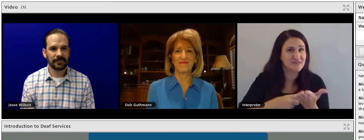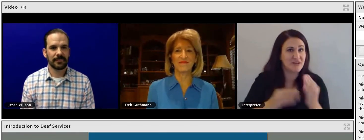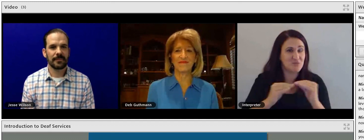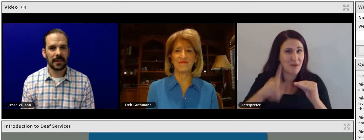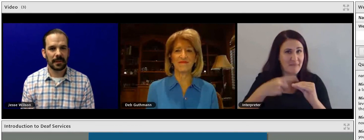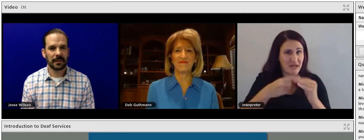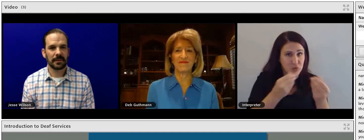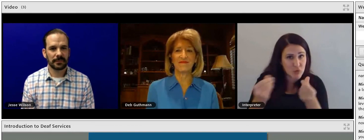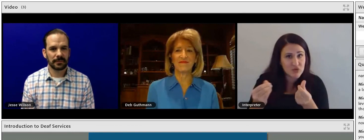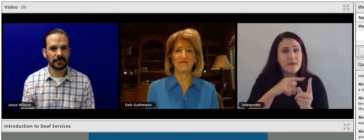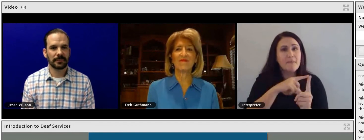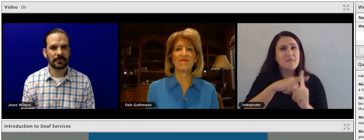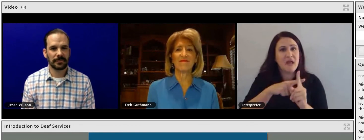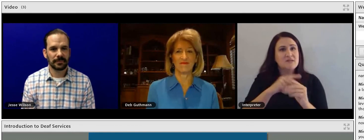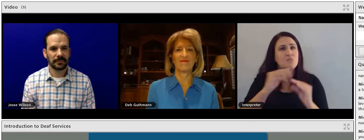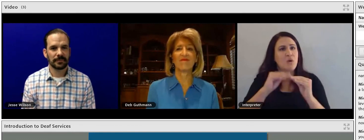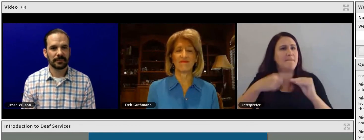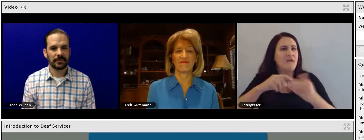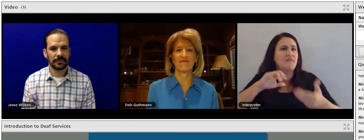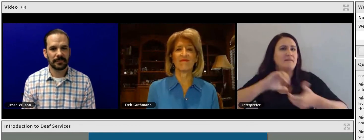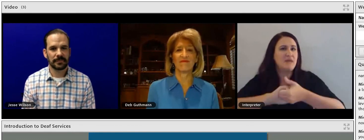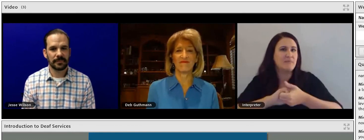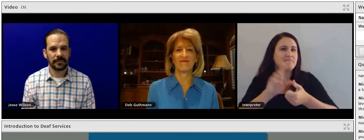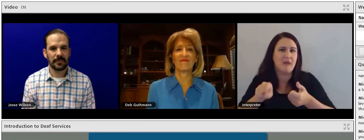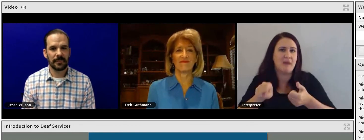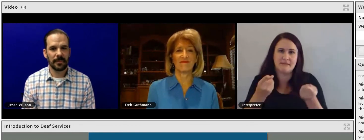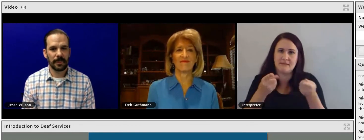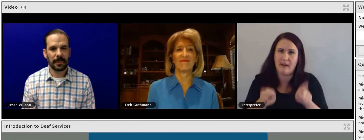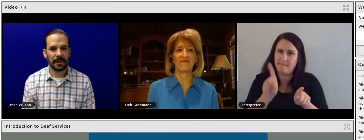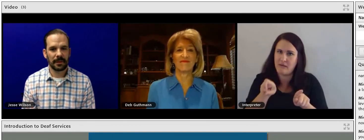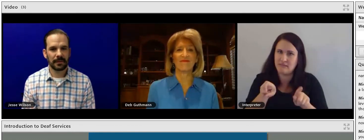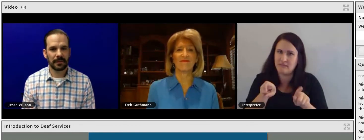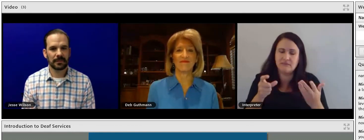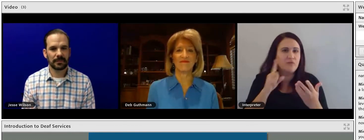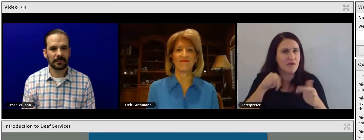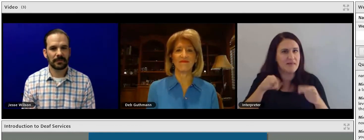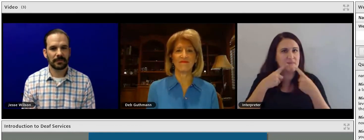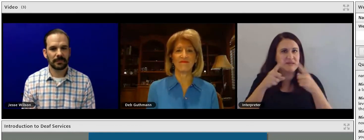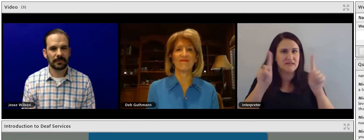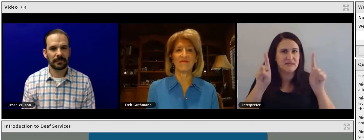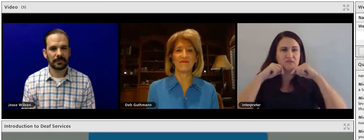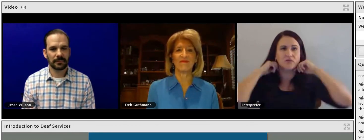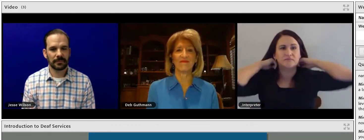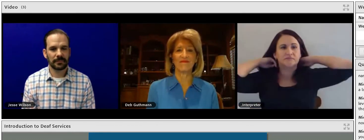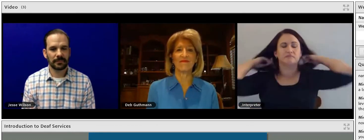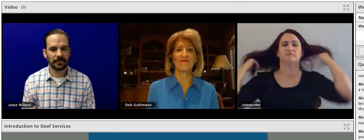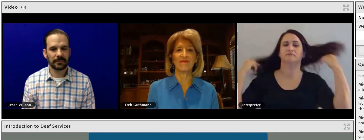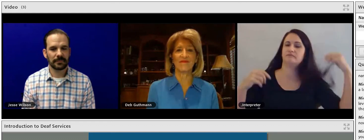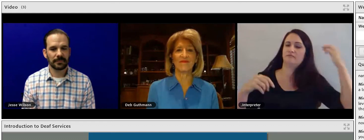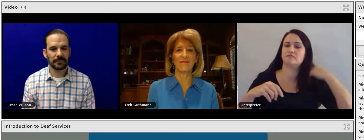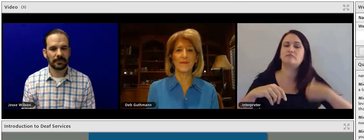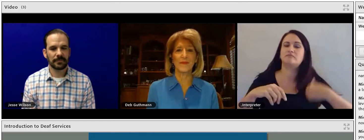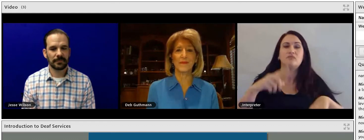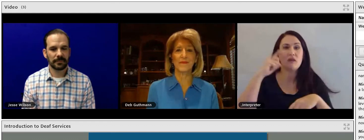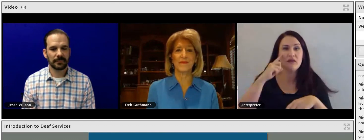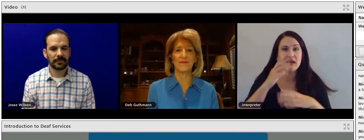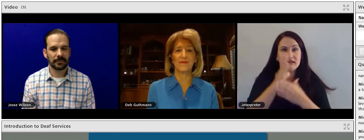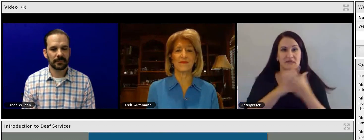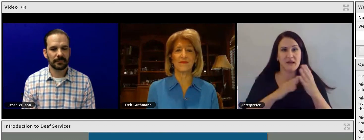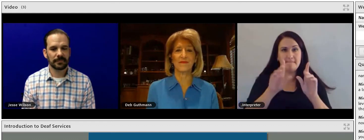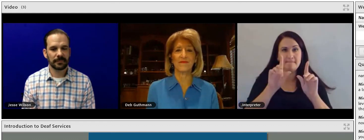also more of the collaboration that has to happen to make this successful. As they put some more polling questions